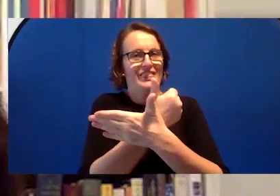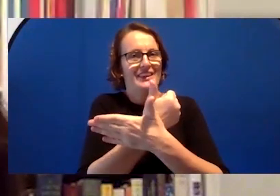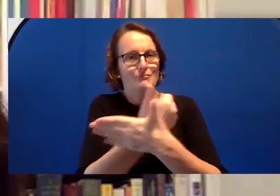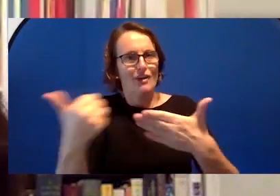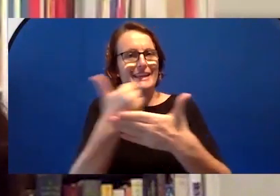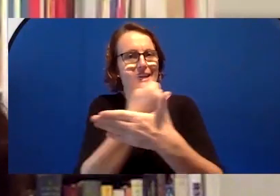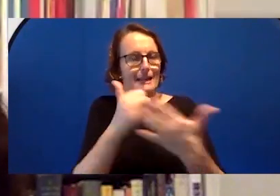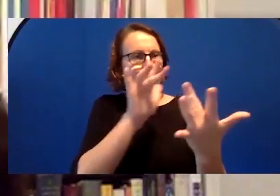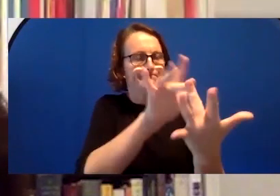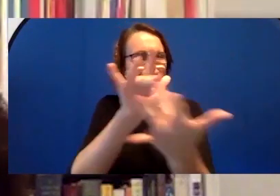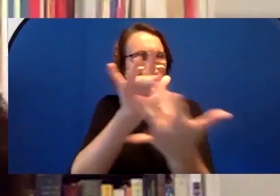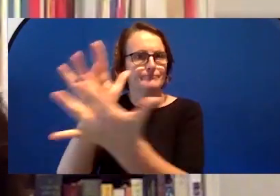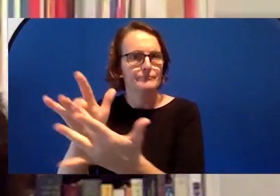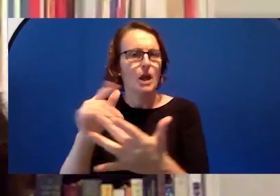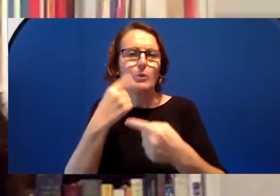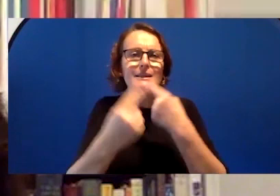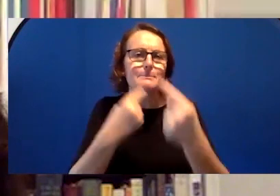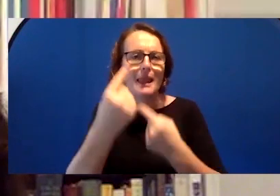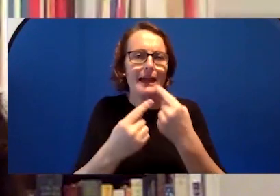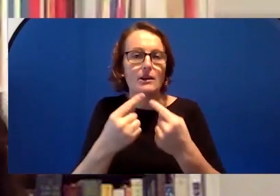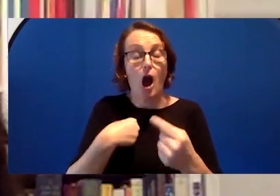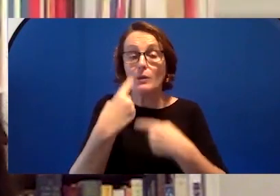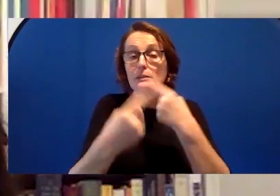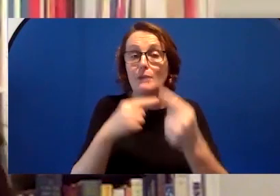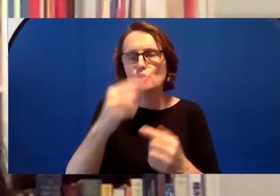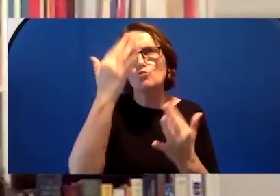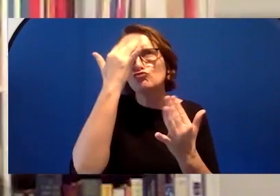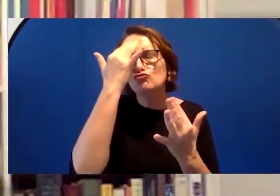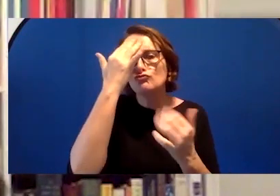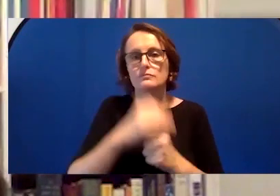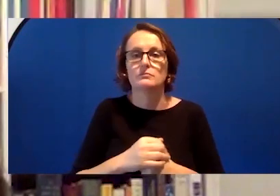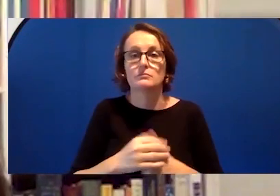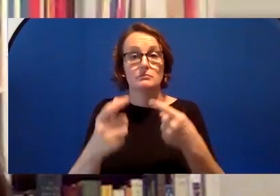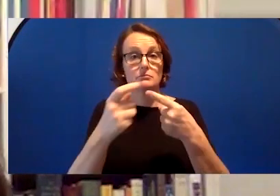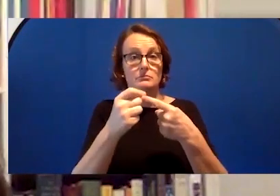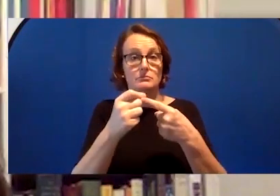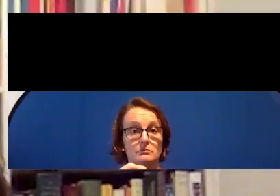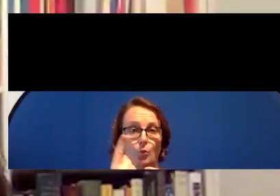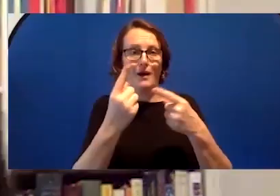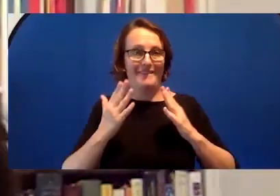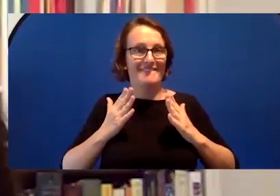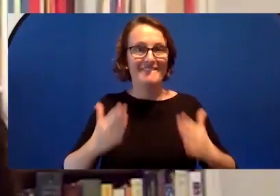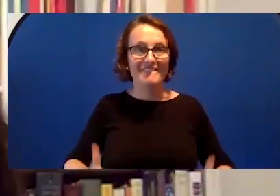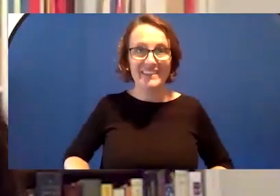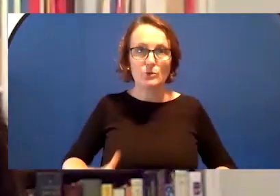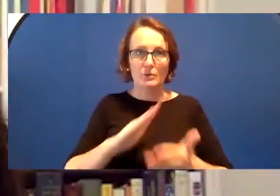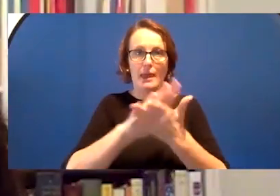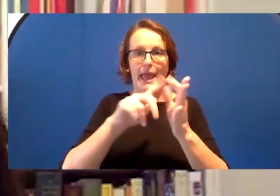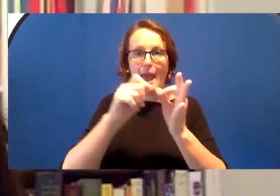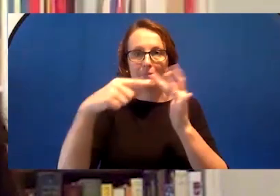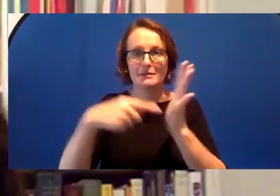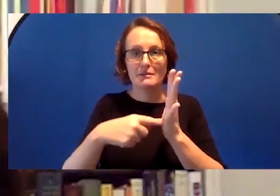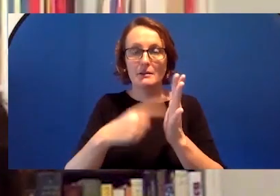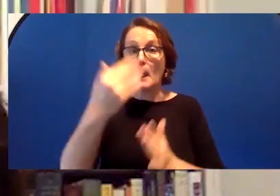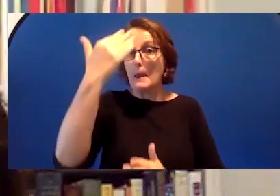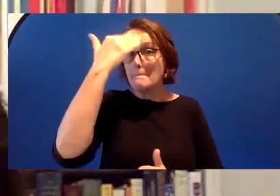each of the following areas? You can think about this for yourself. One physical habit, a mental habit,